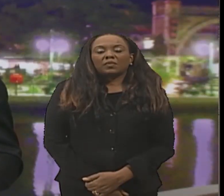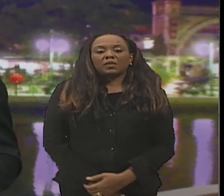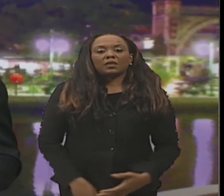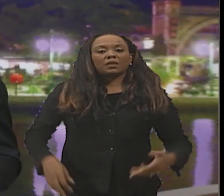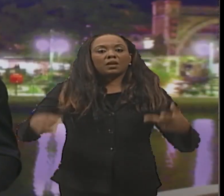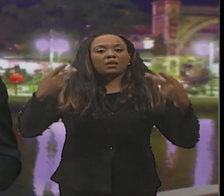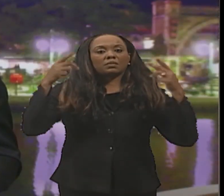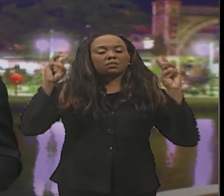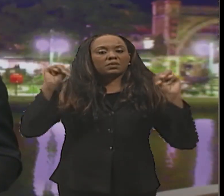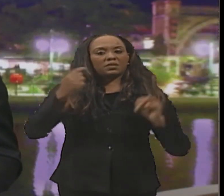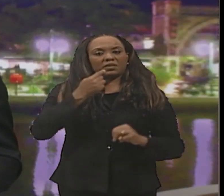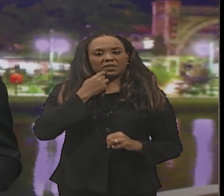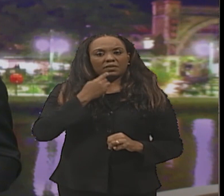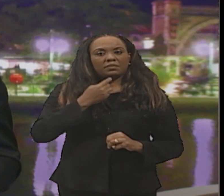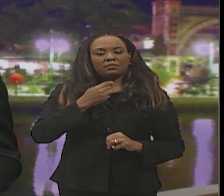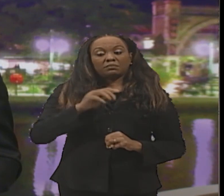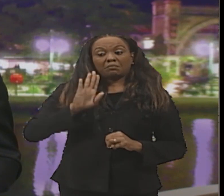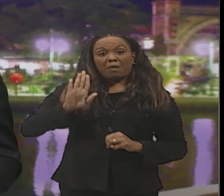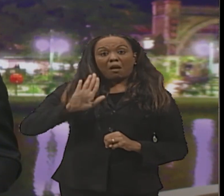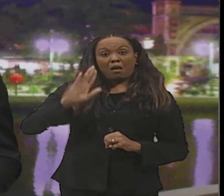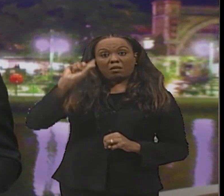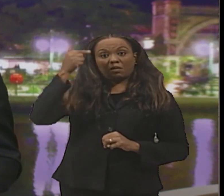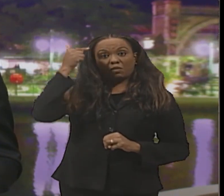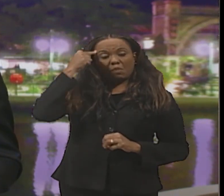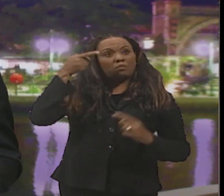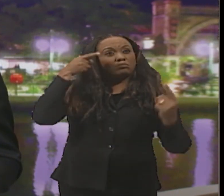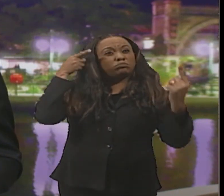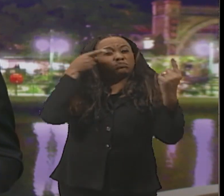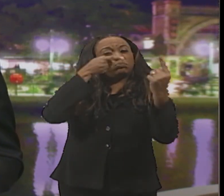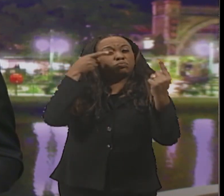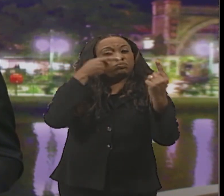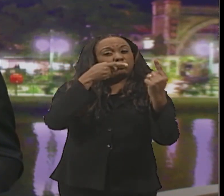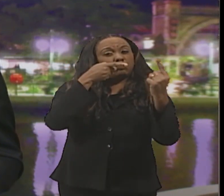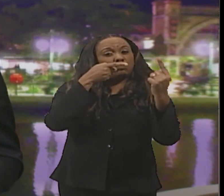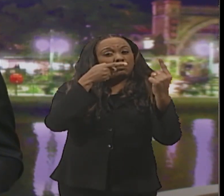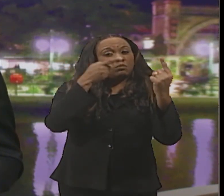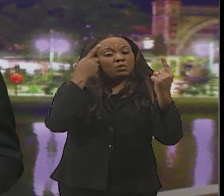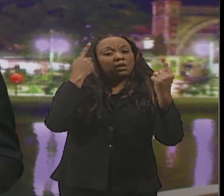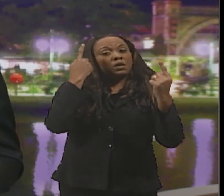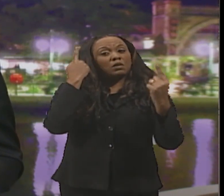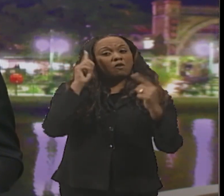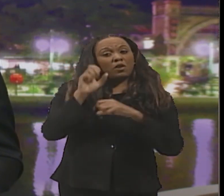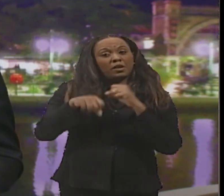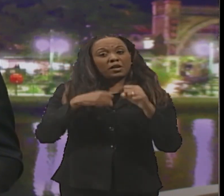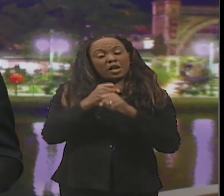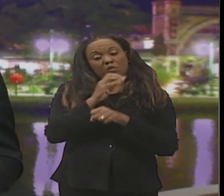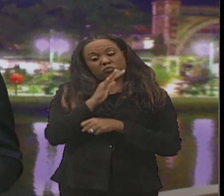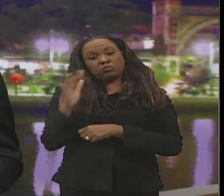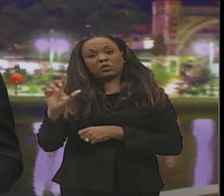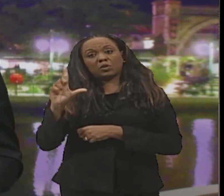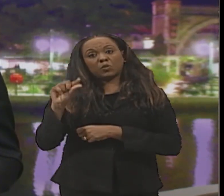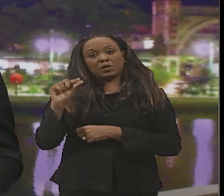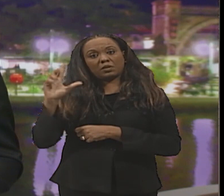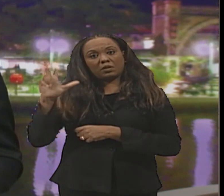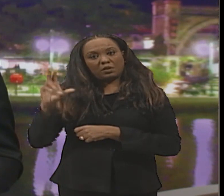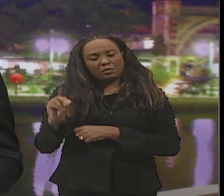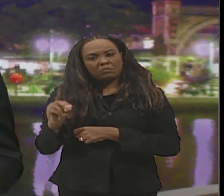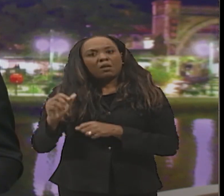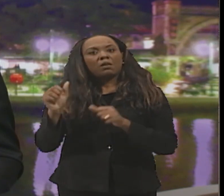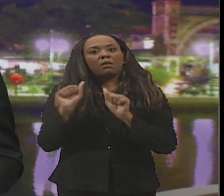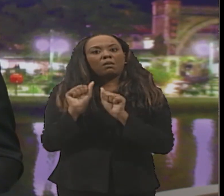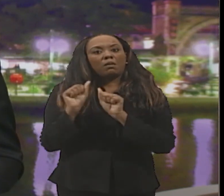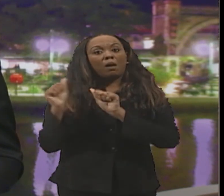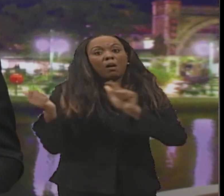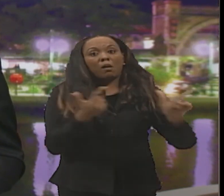Ms. Motley says one of government's objectives by 2030 is that each Barbadian child must be given the opportunity to